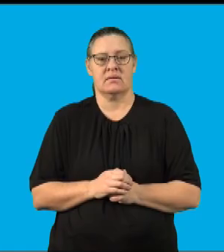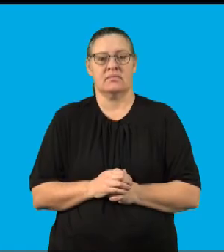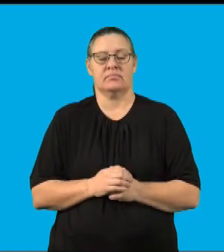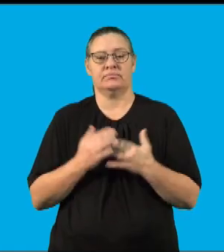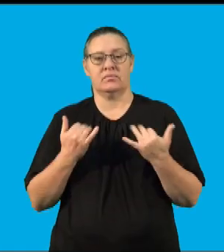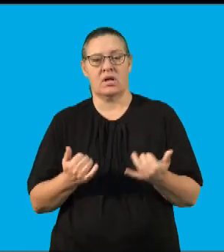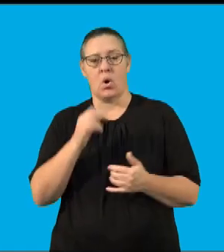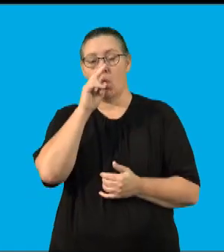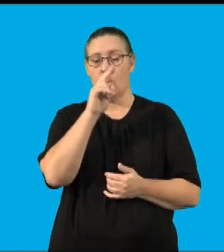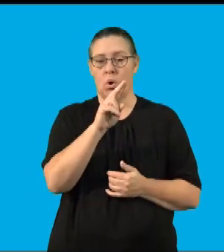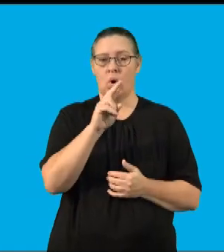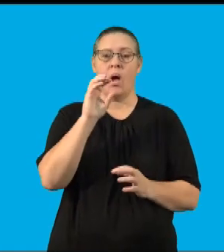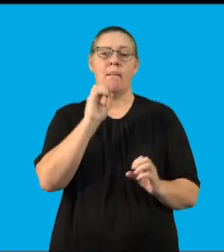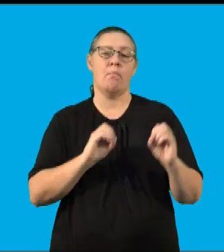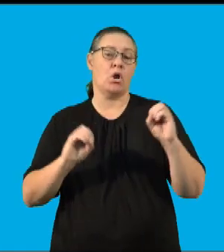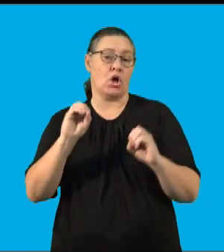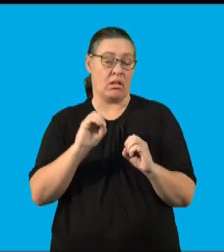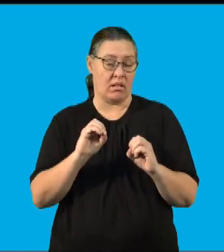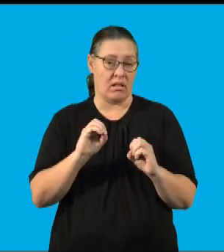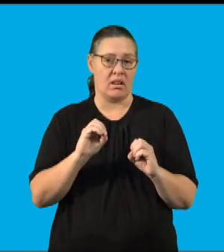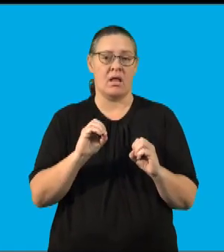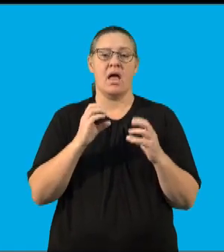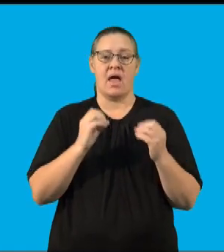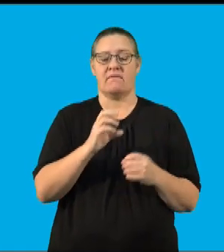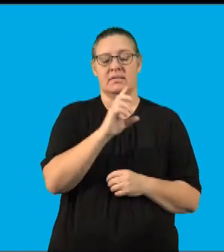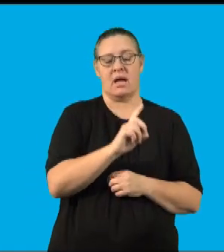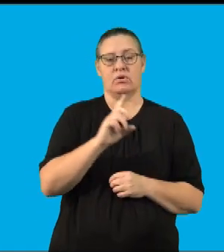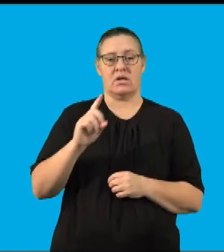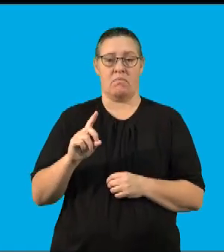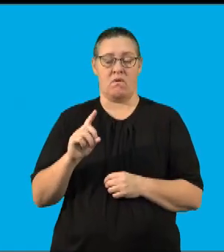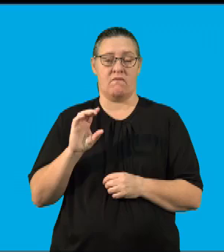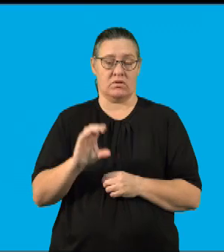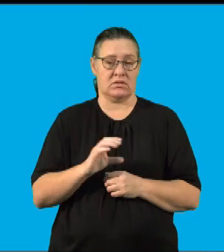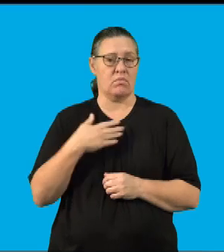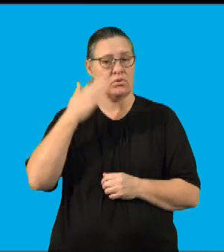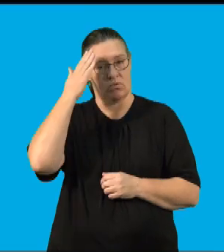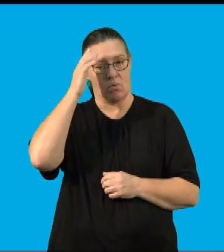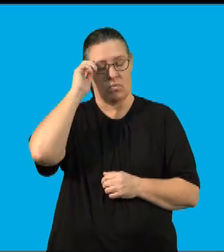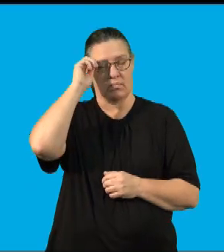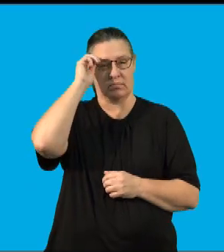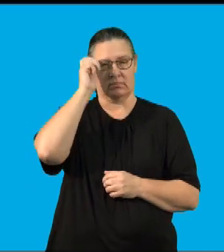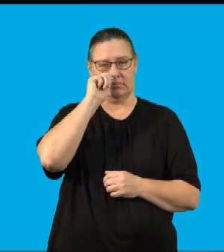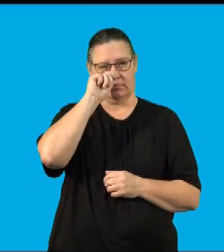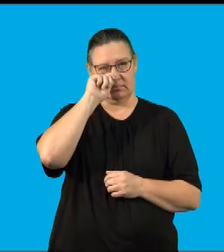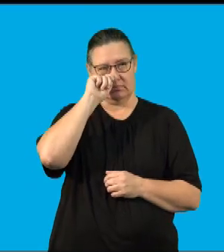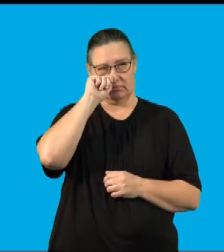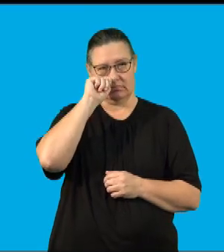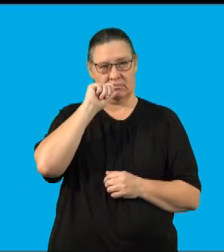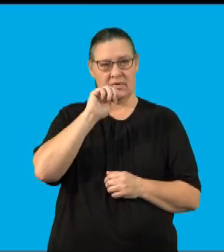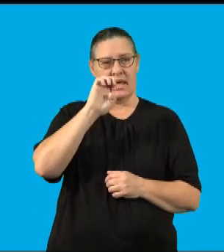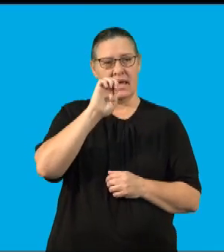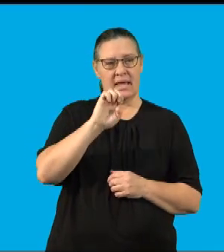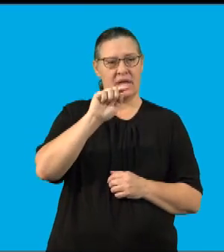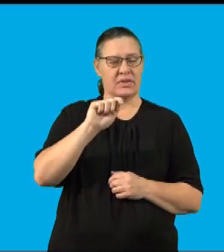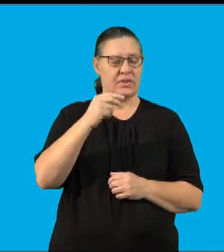So now we are looking at a molecule that has the dipole-dipole forces. We need to know that. We have